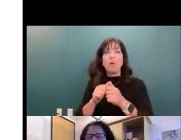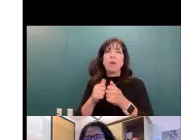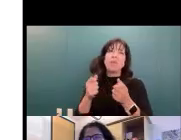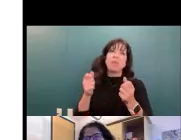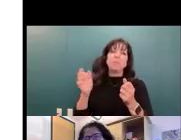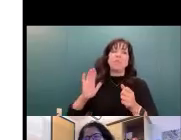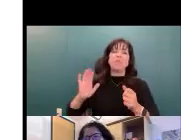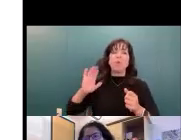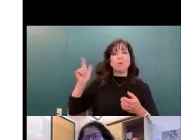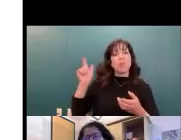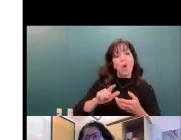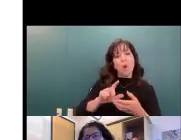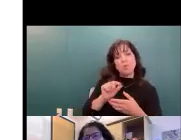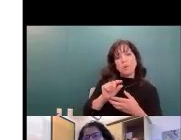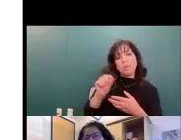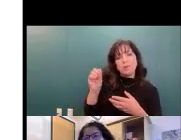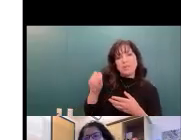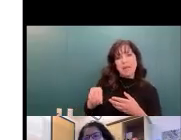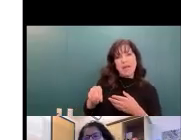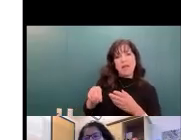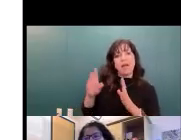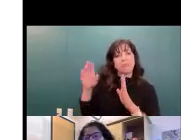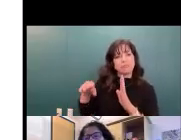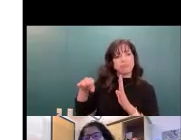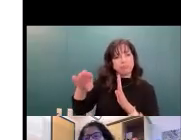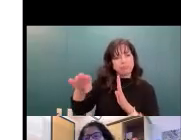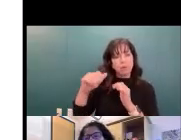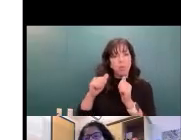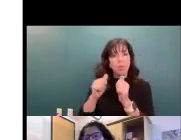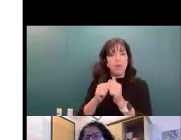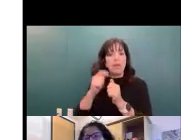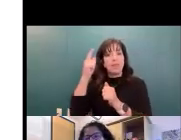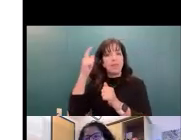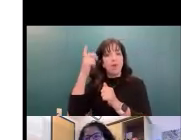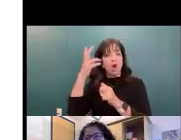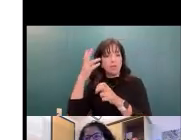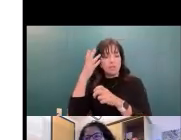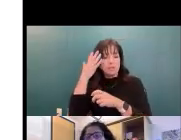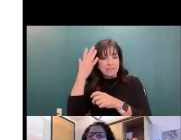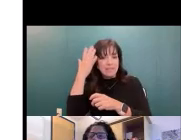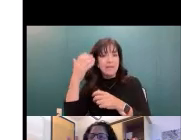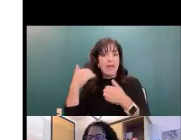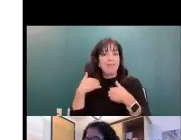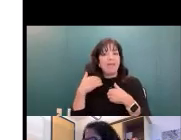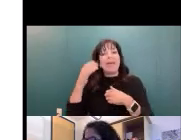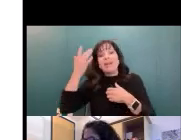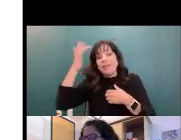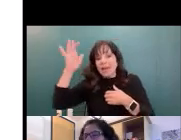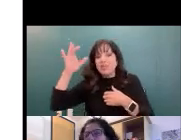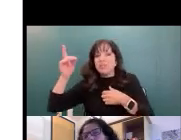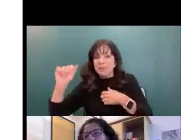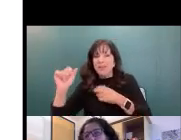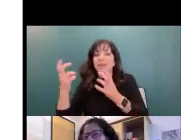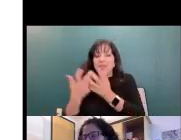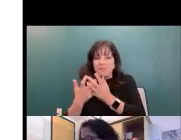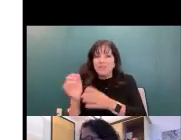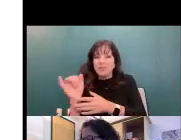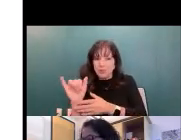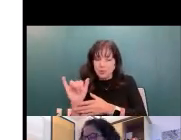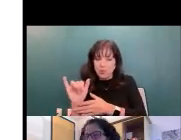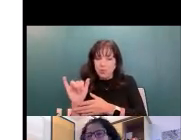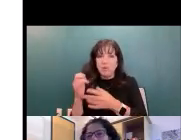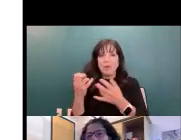about 20% of autistic 8-year-olds having co-occurring intellectual disability. And now we're, again, about a